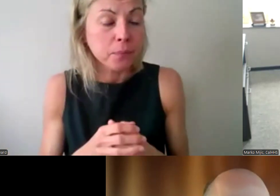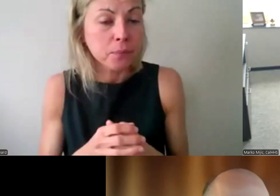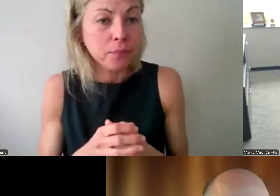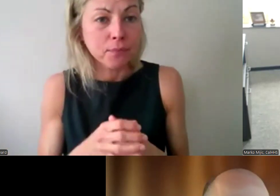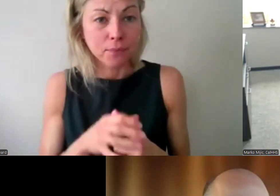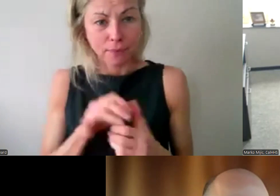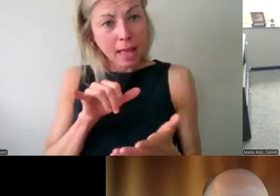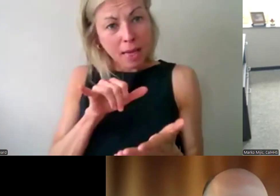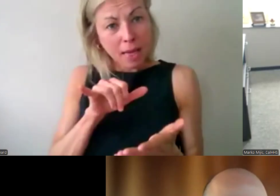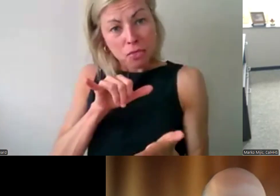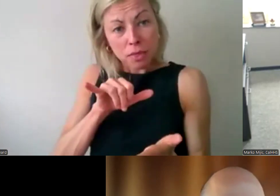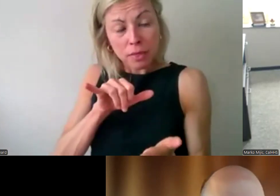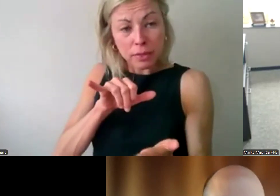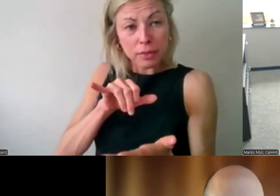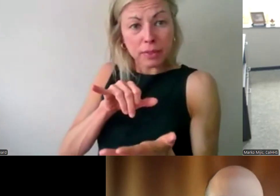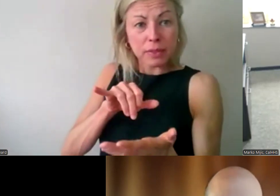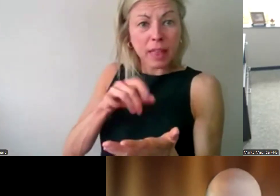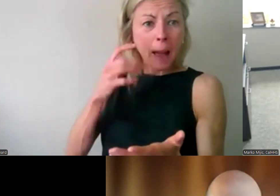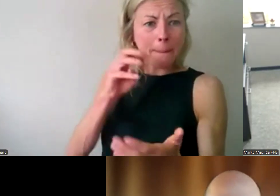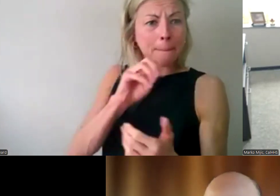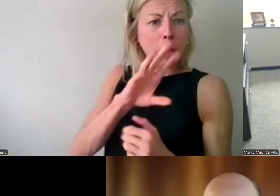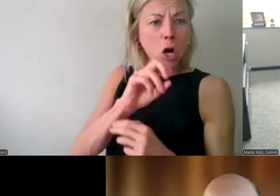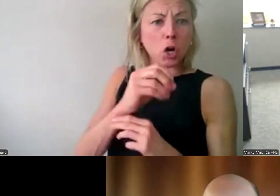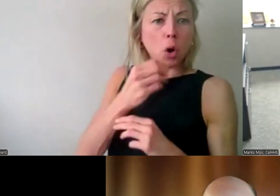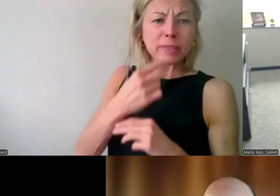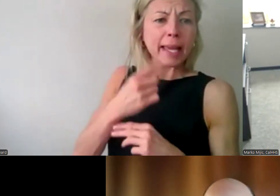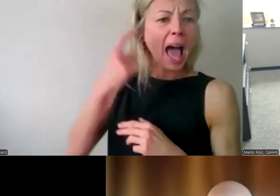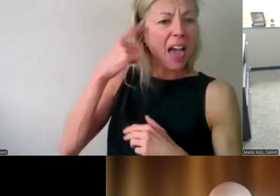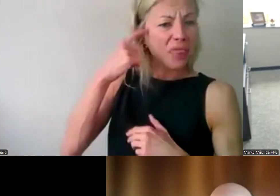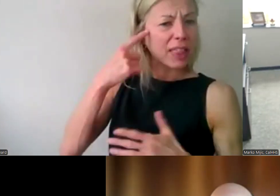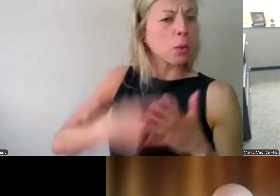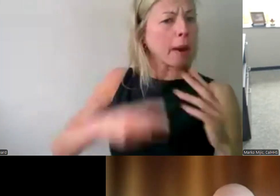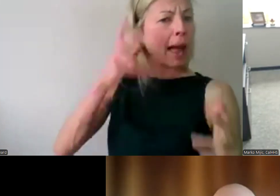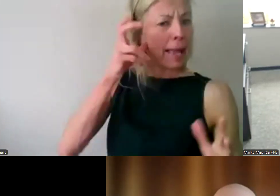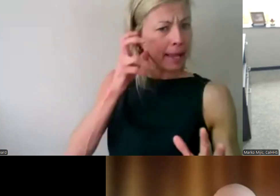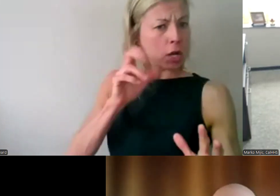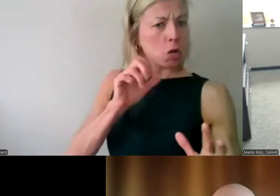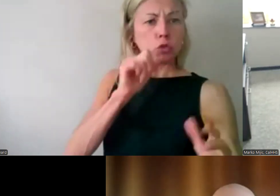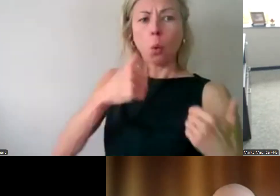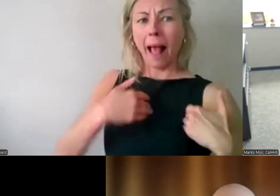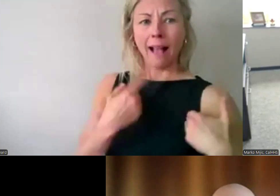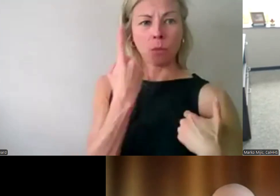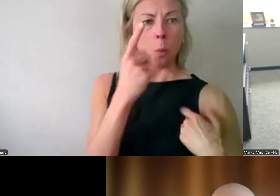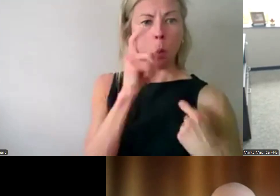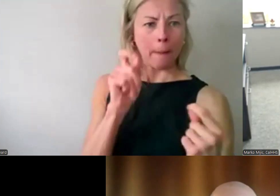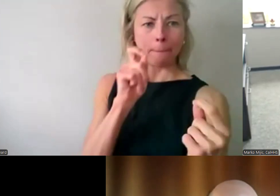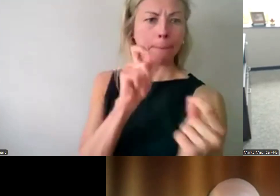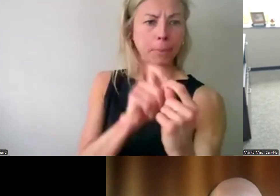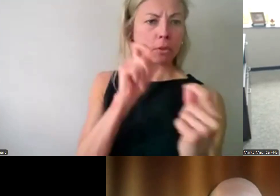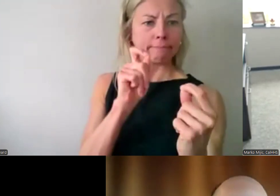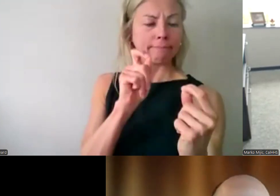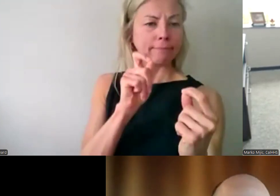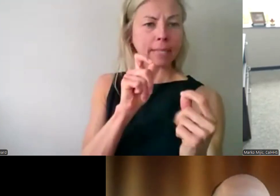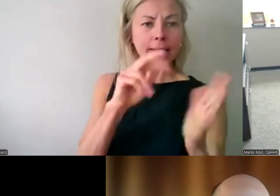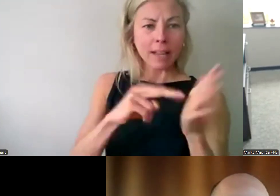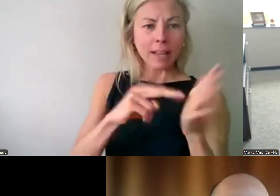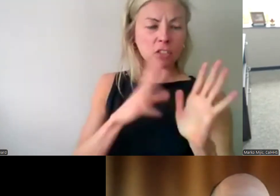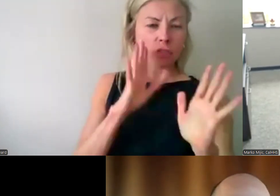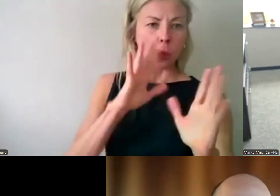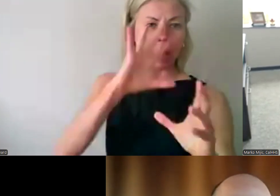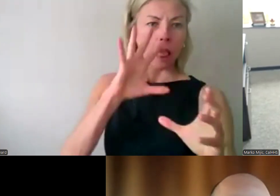That's helpful. So I think what I'm hearing is that there is no one definition that is going to encompass kind of everything.